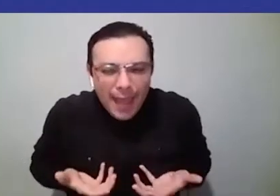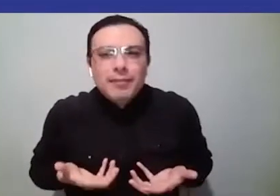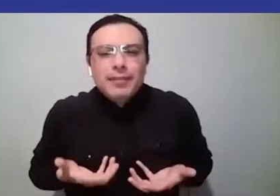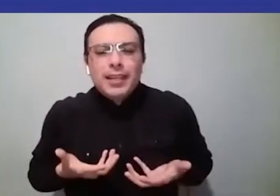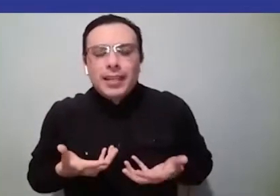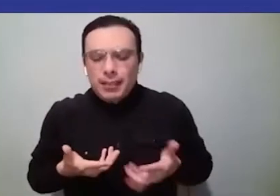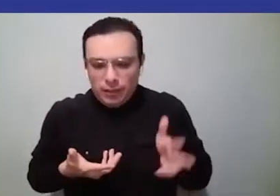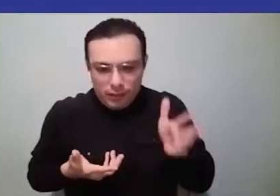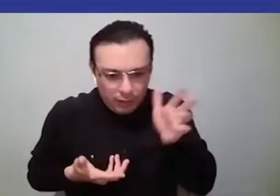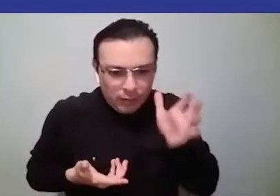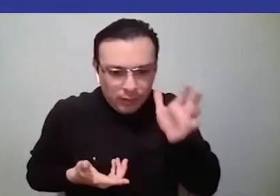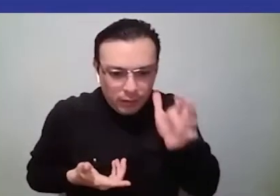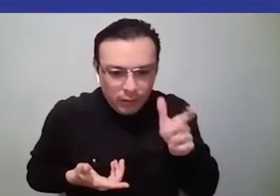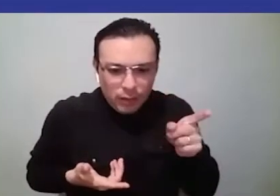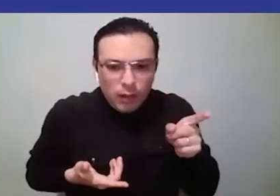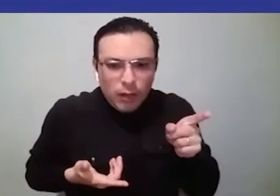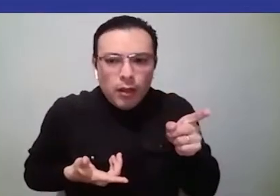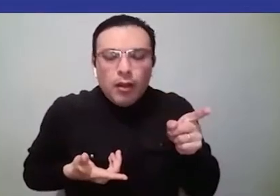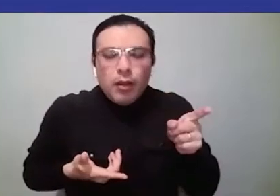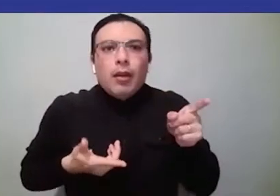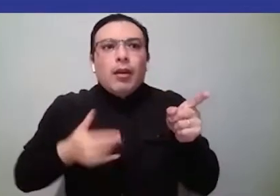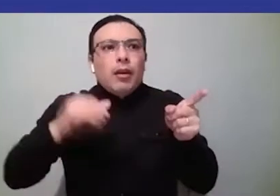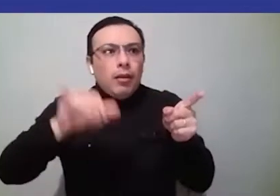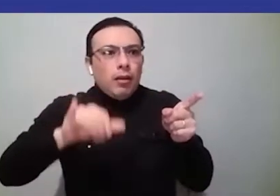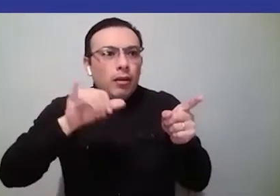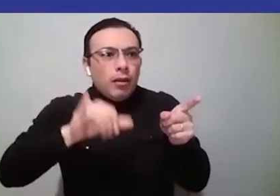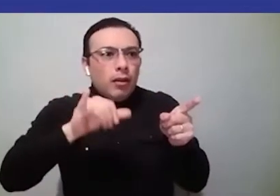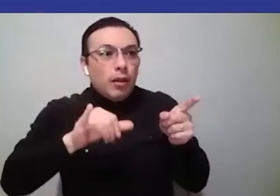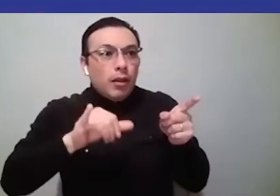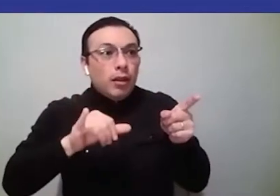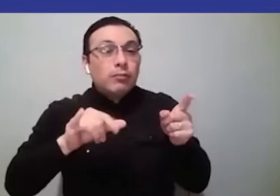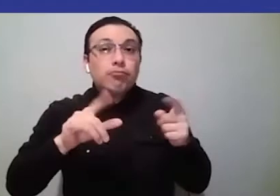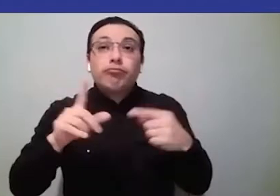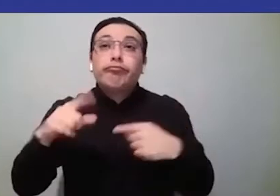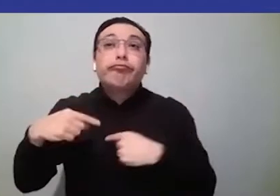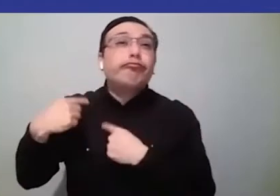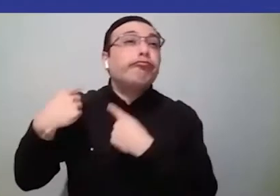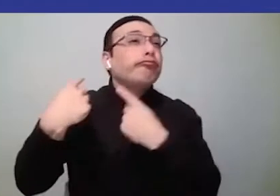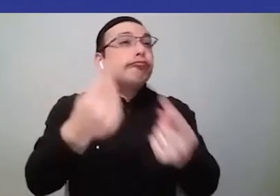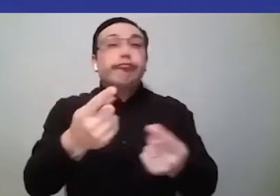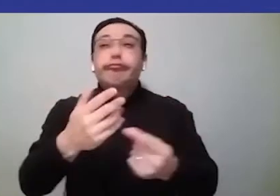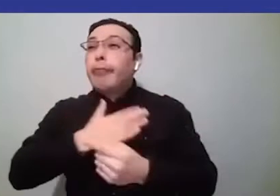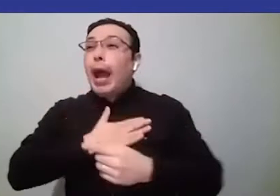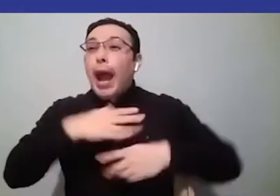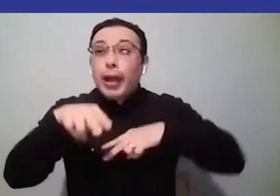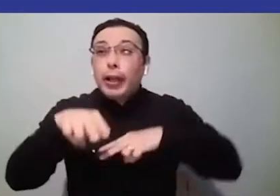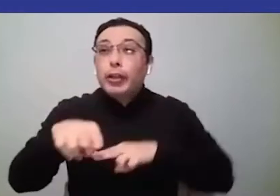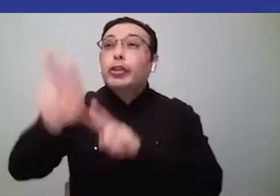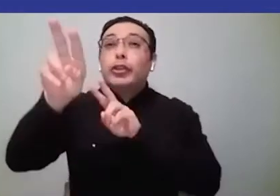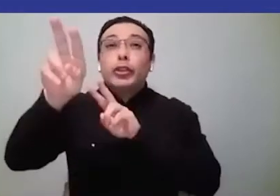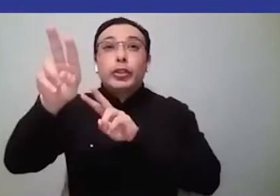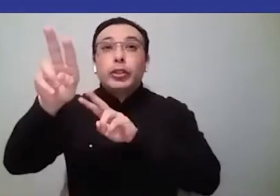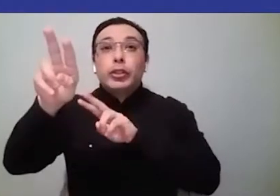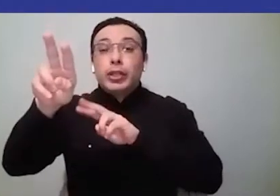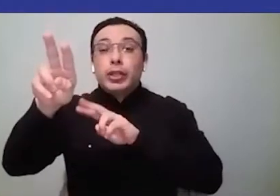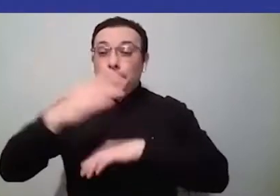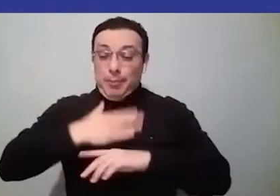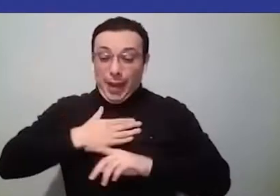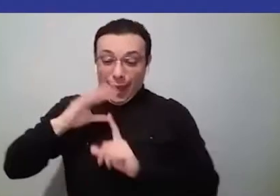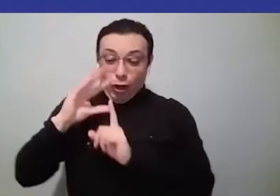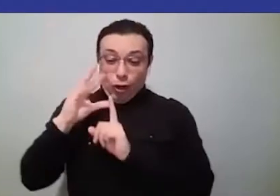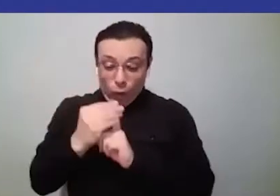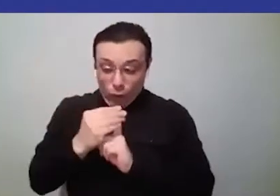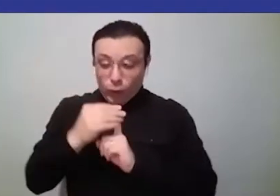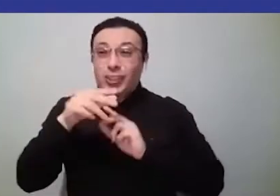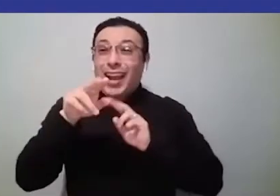first queer people I've ever encountered from my culture, and I'm encountering